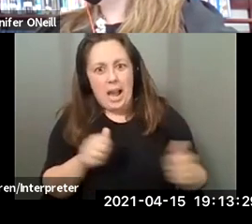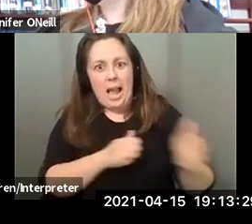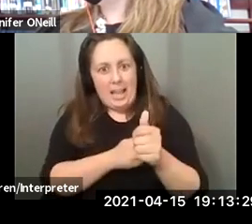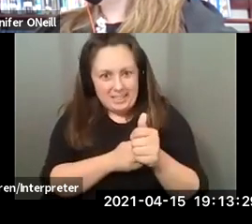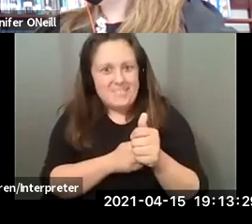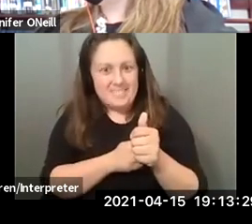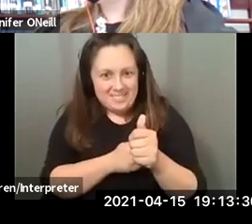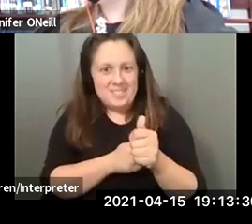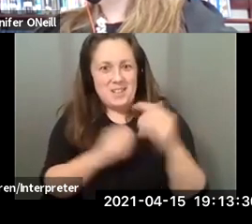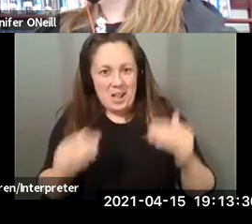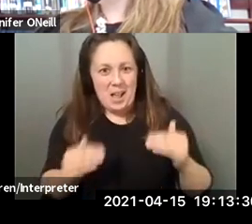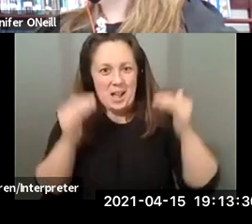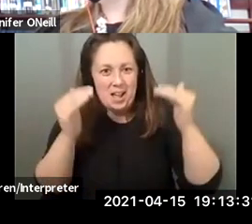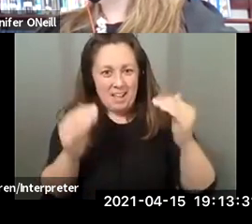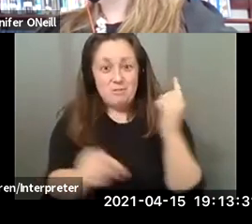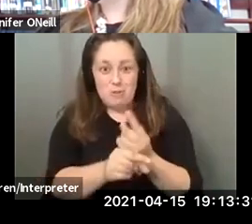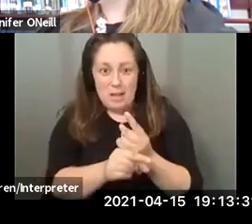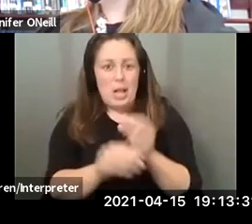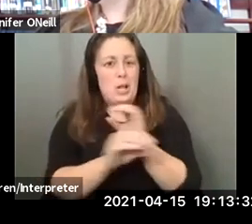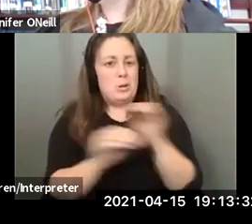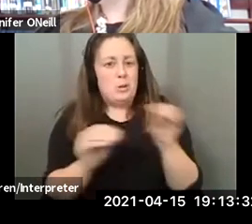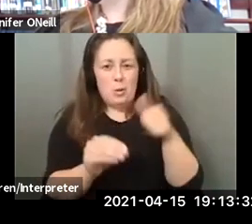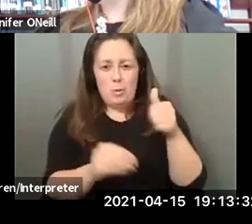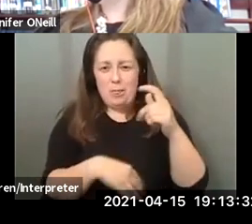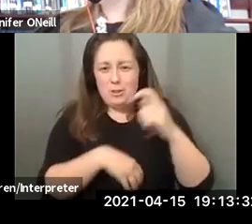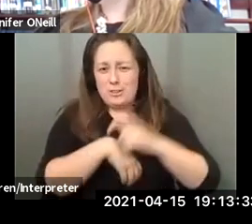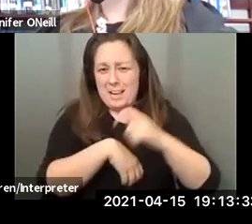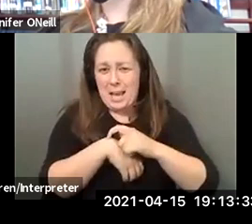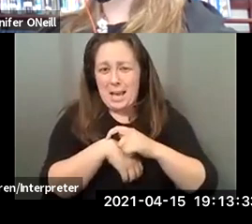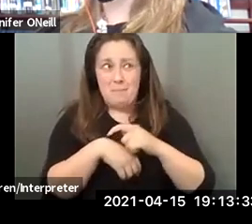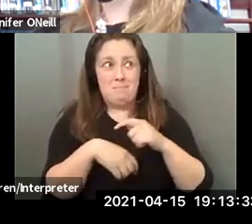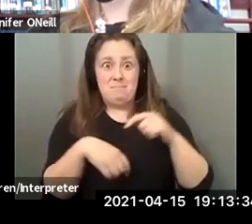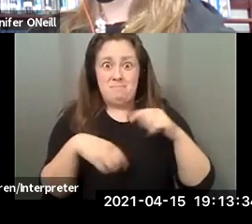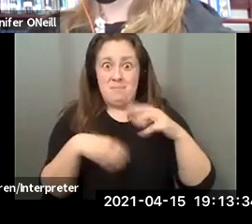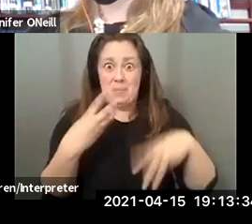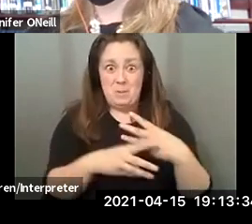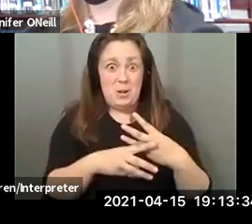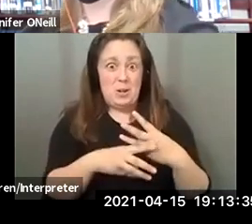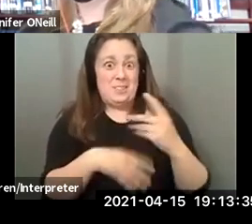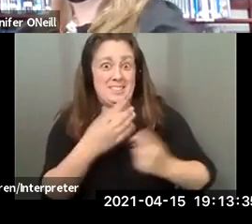of current world or society have we had such a need for really supporting the social